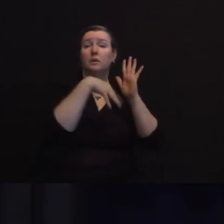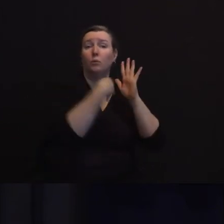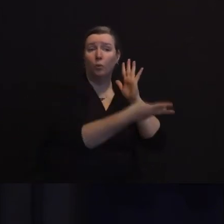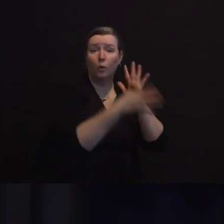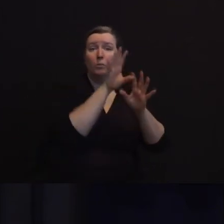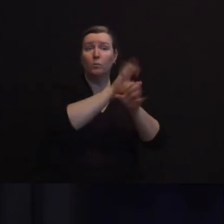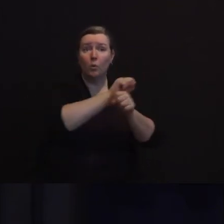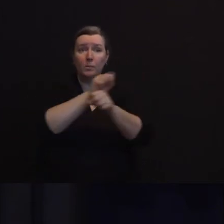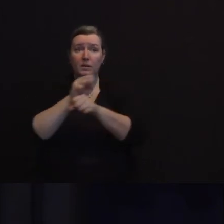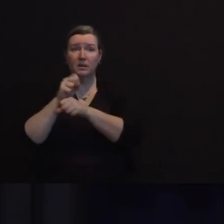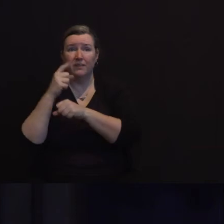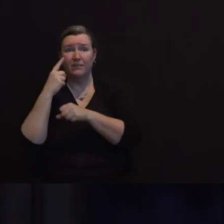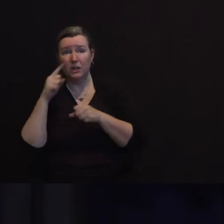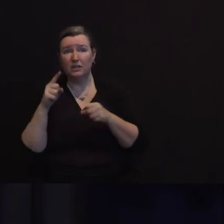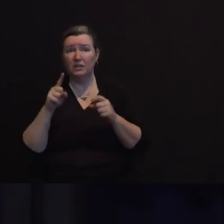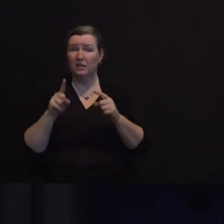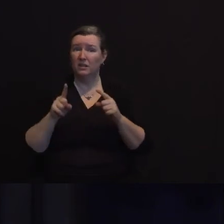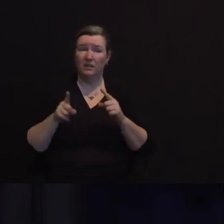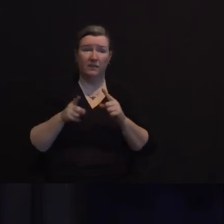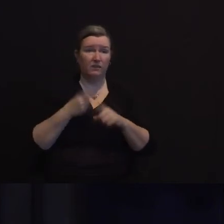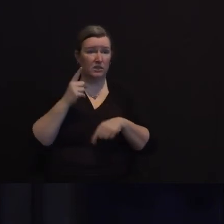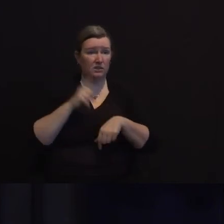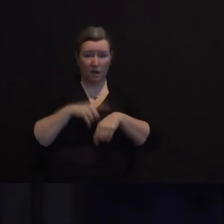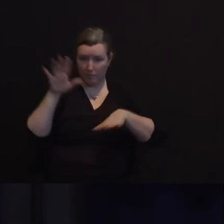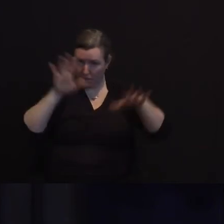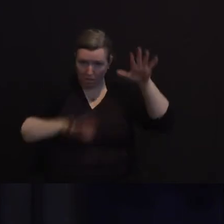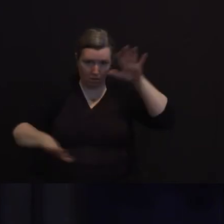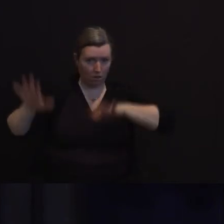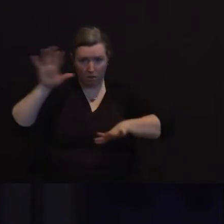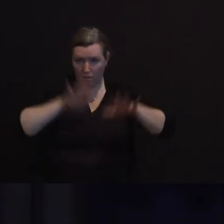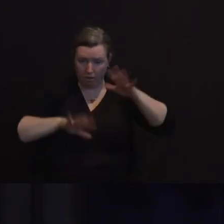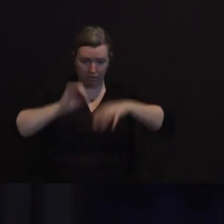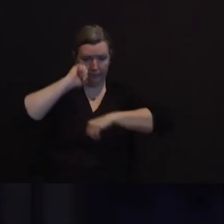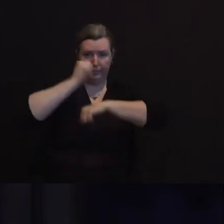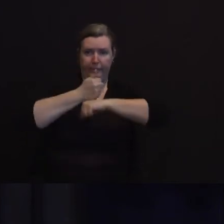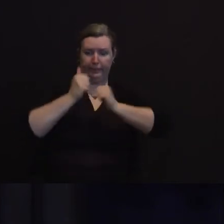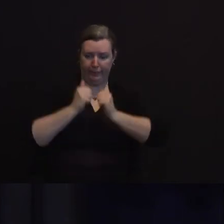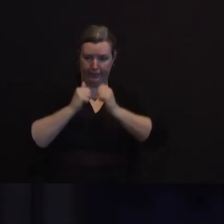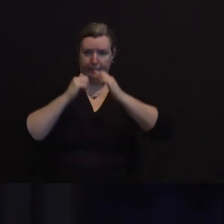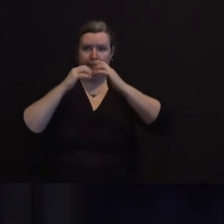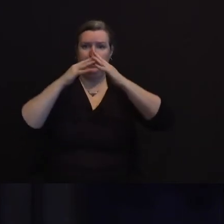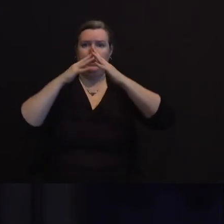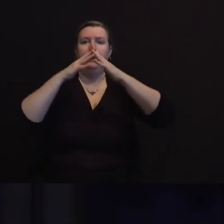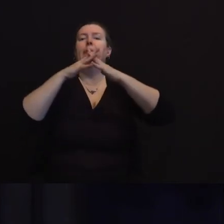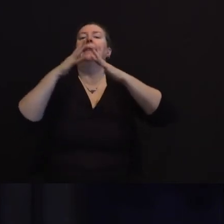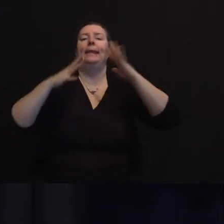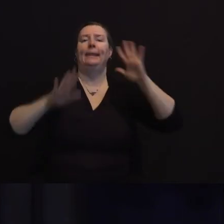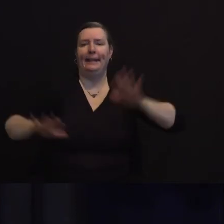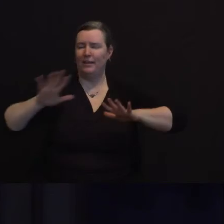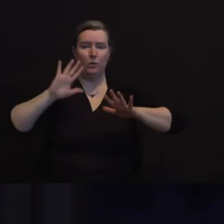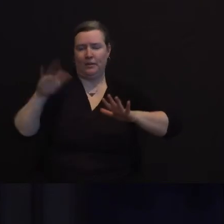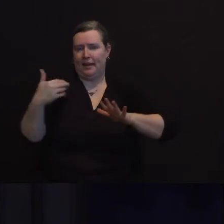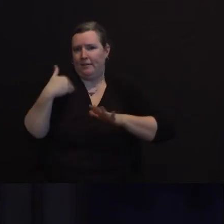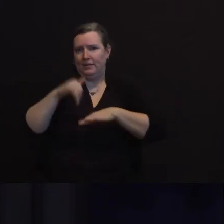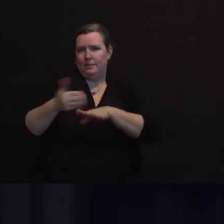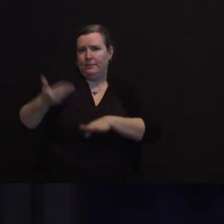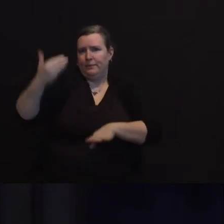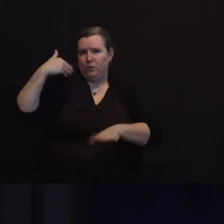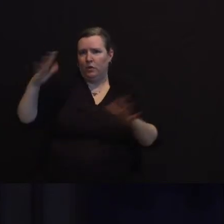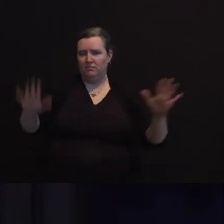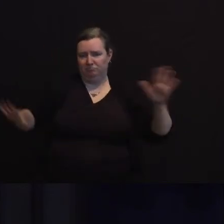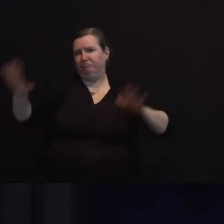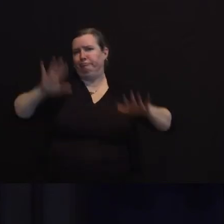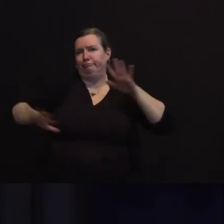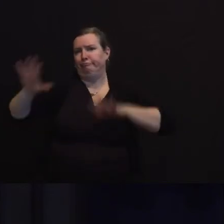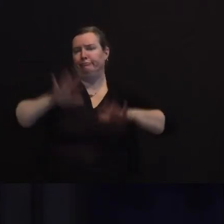at the Department of Health through our immunization system a scheduling system, and we brought up the pre-registration